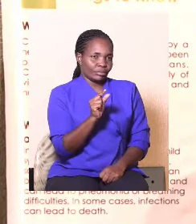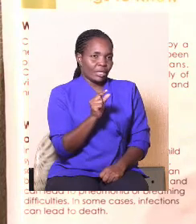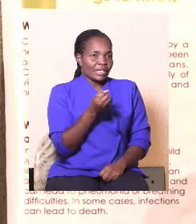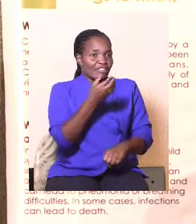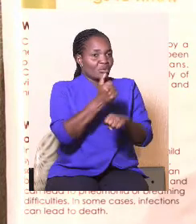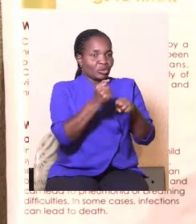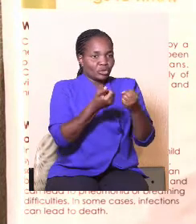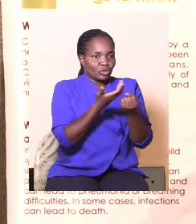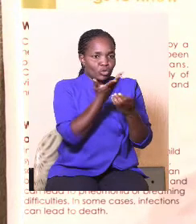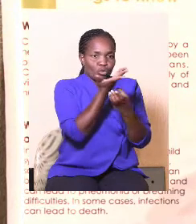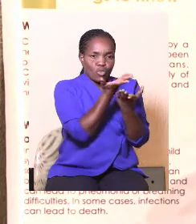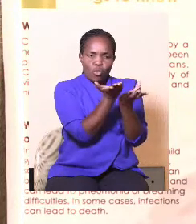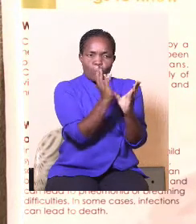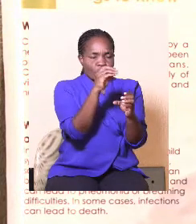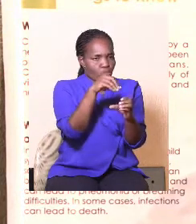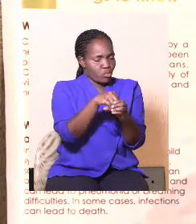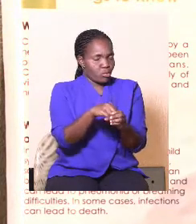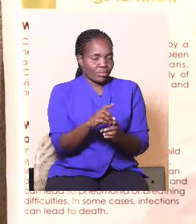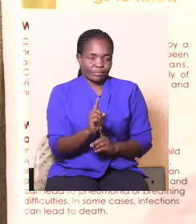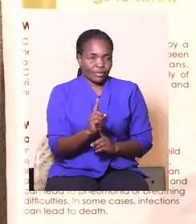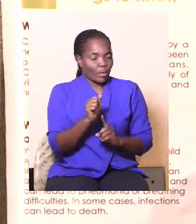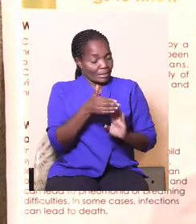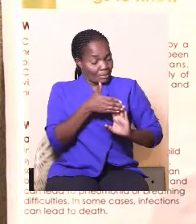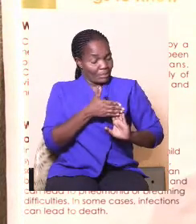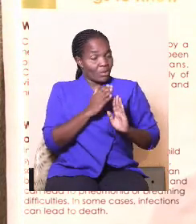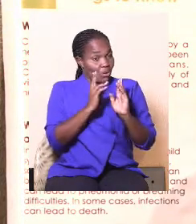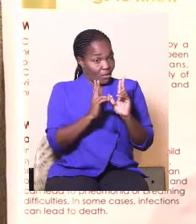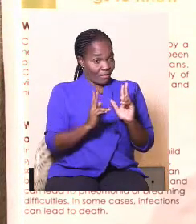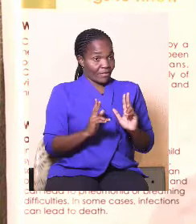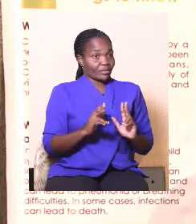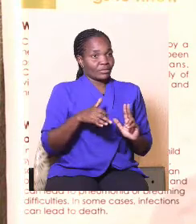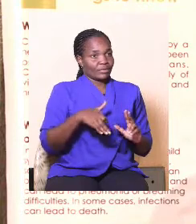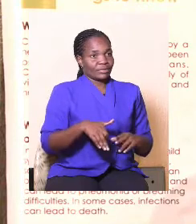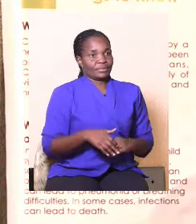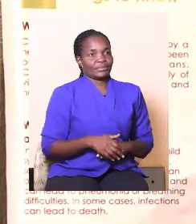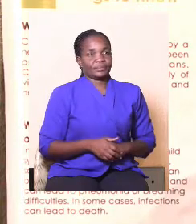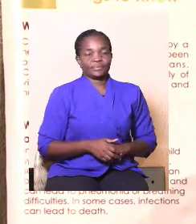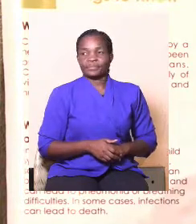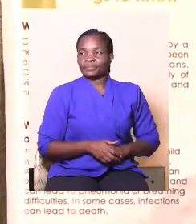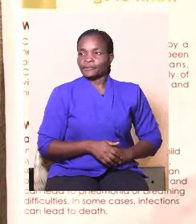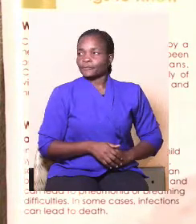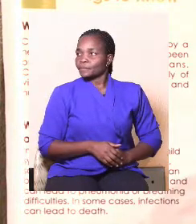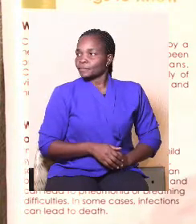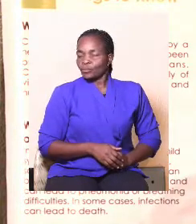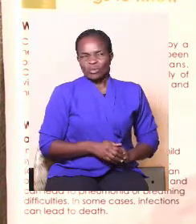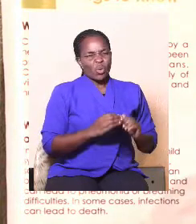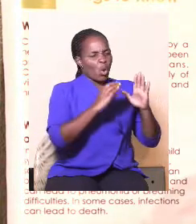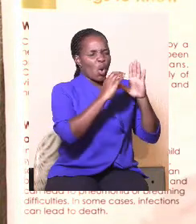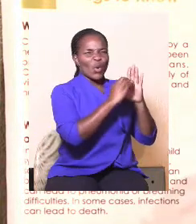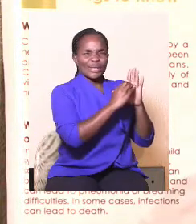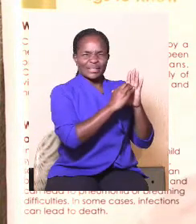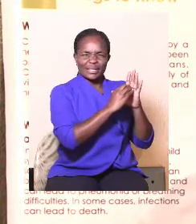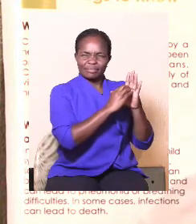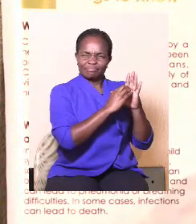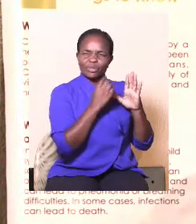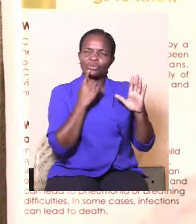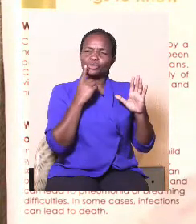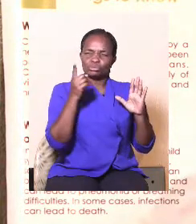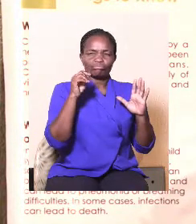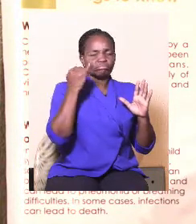protect income and the livelihoods of Namibians. In terms of the Act, yes, you are right that